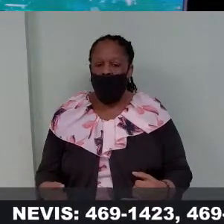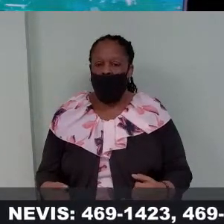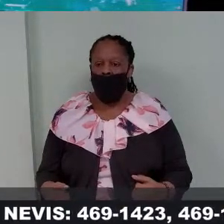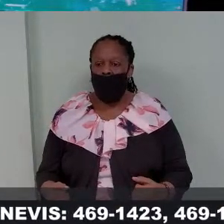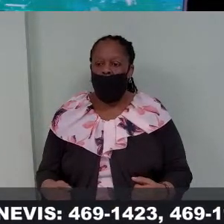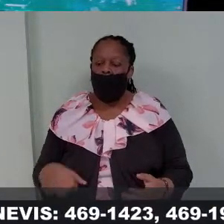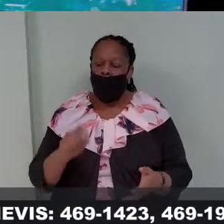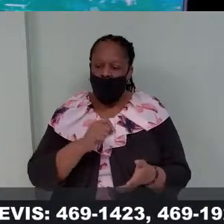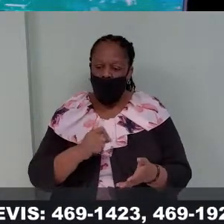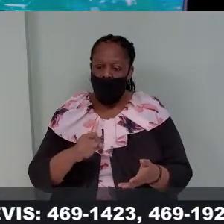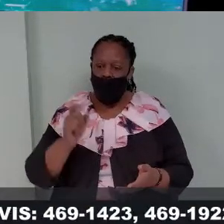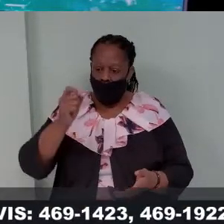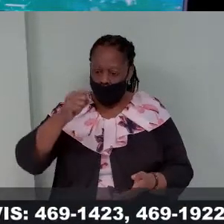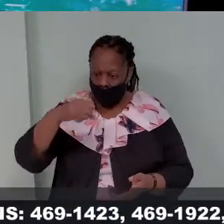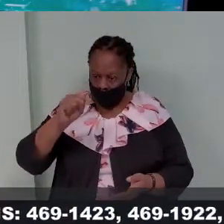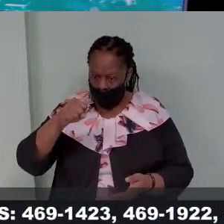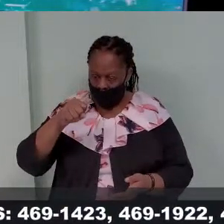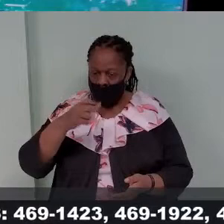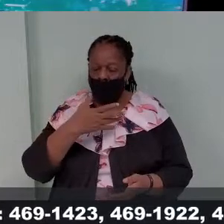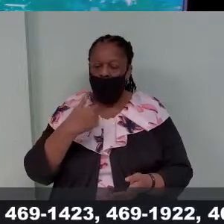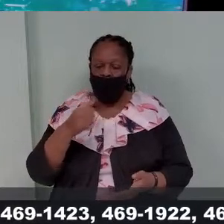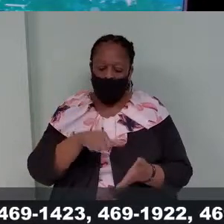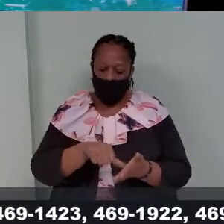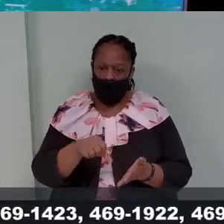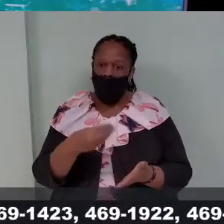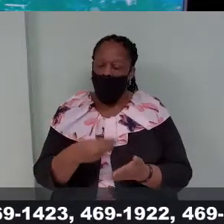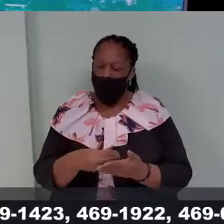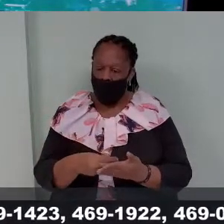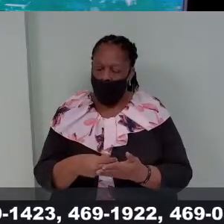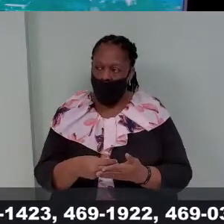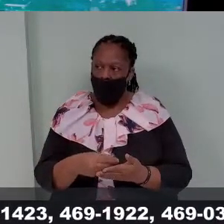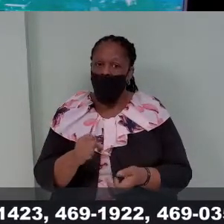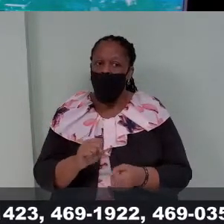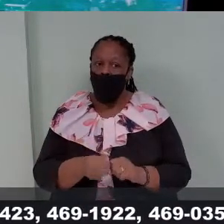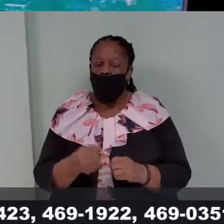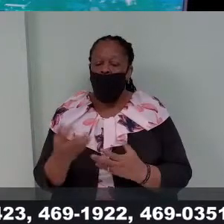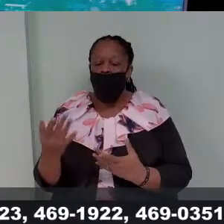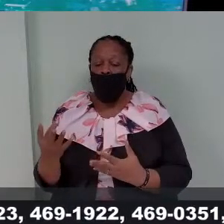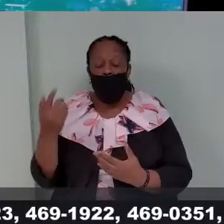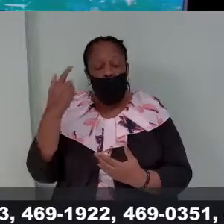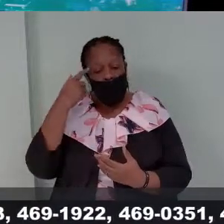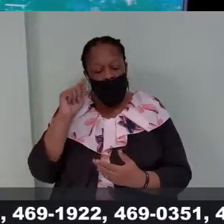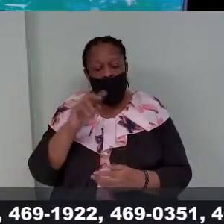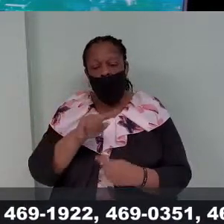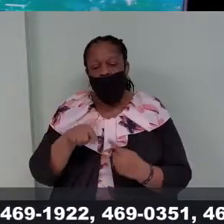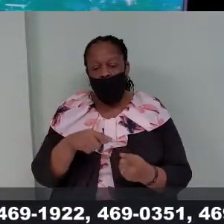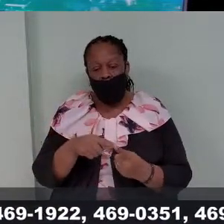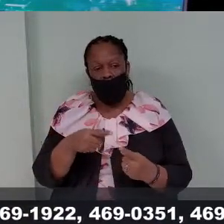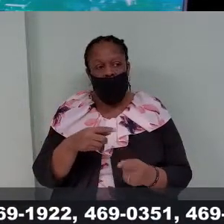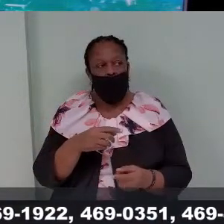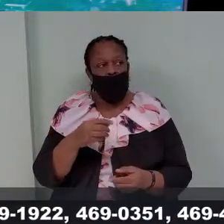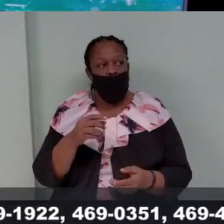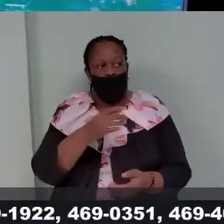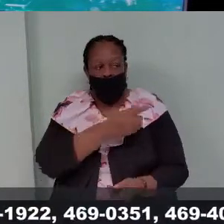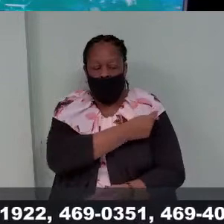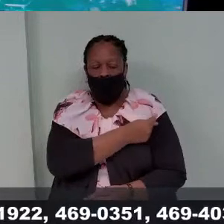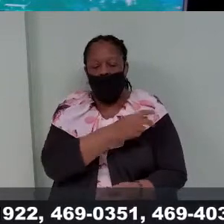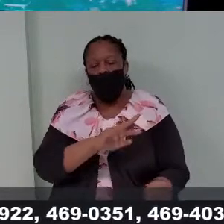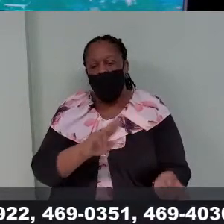will afford us access to a successful vaccine, meaning afford us, the